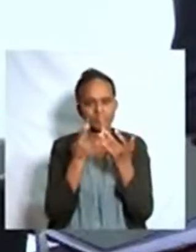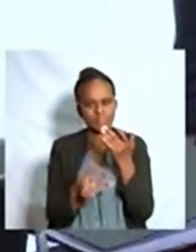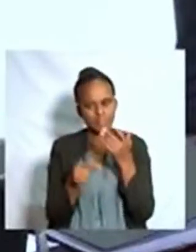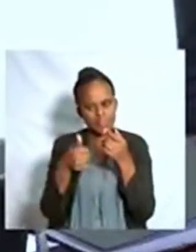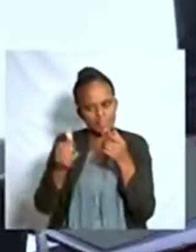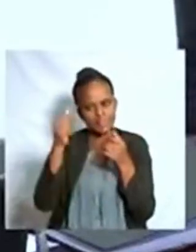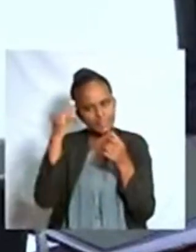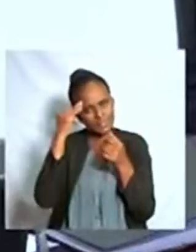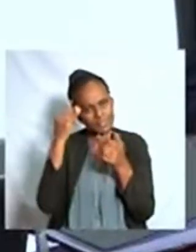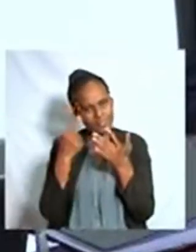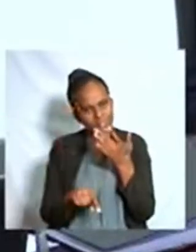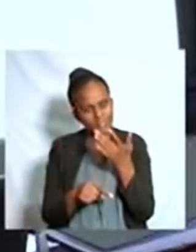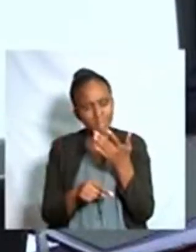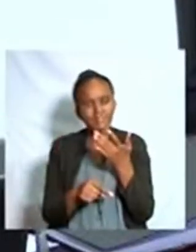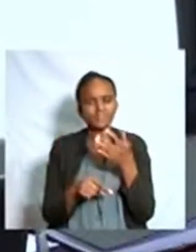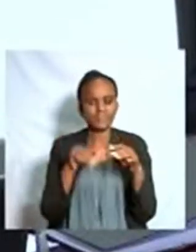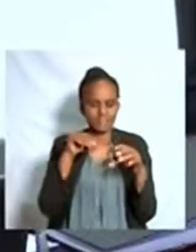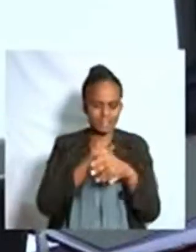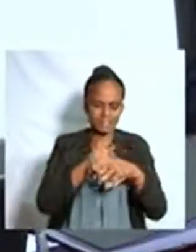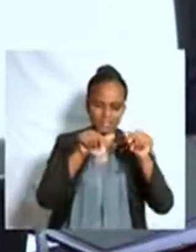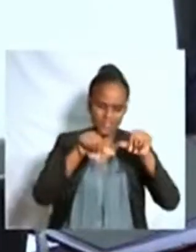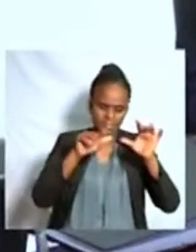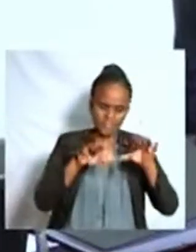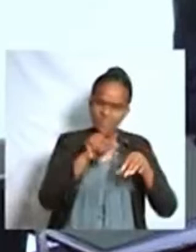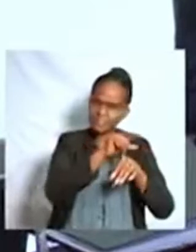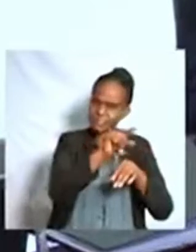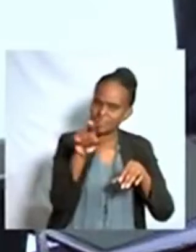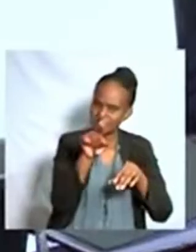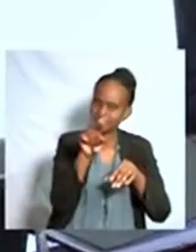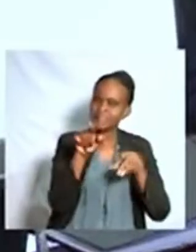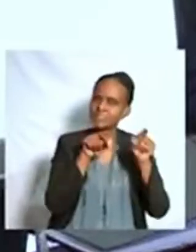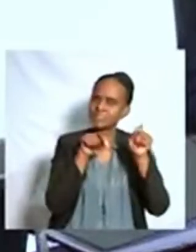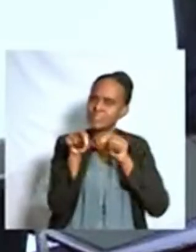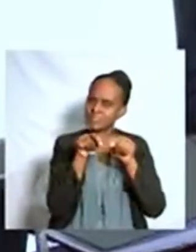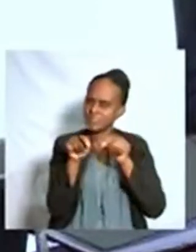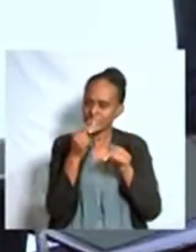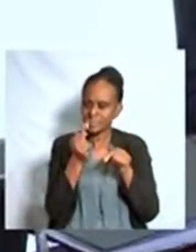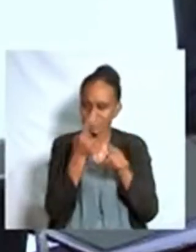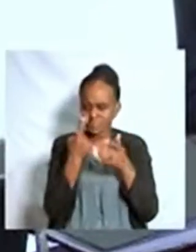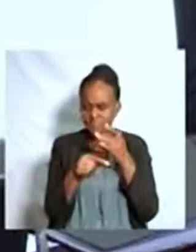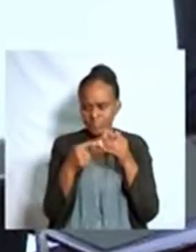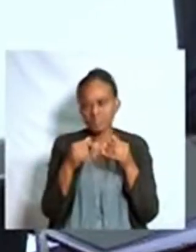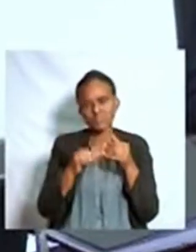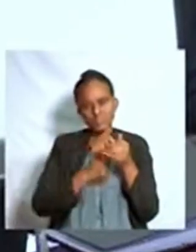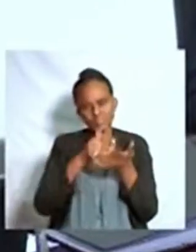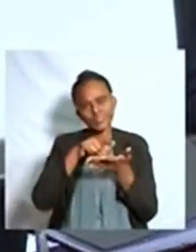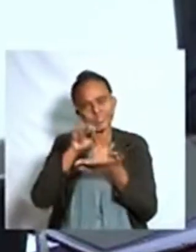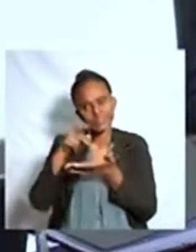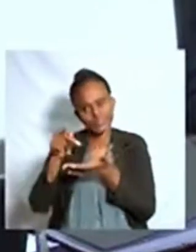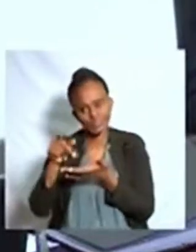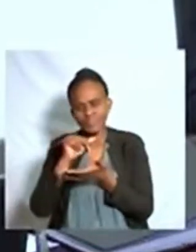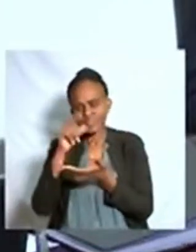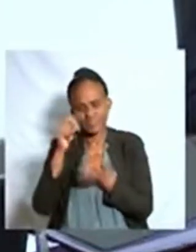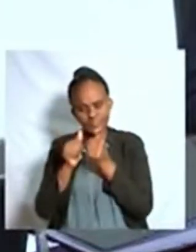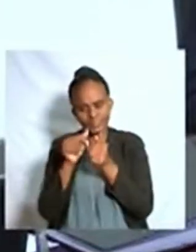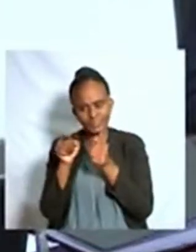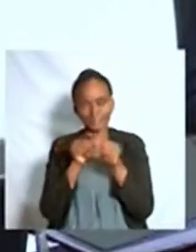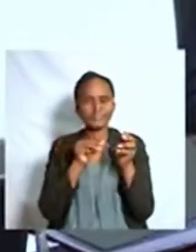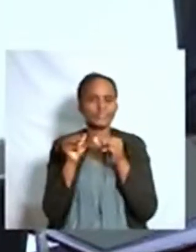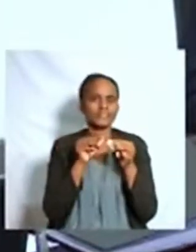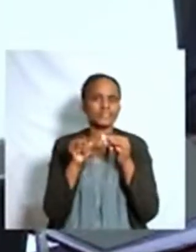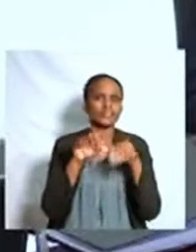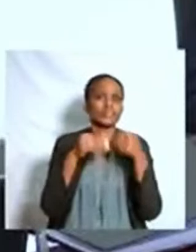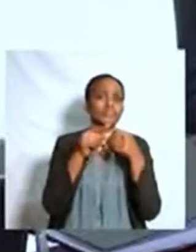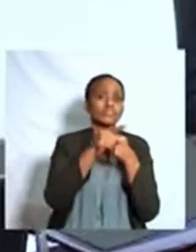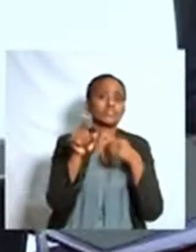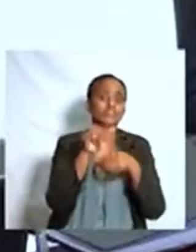what you know as an internal auditor. Is this within the regulation that I should pay? Not because the management has given